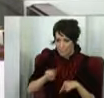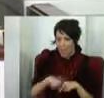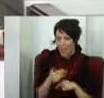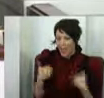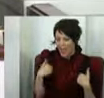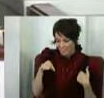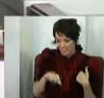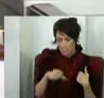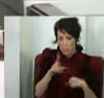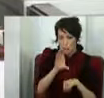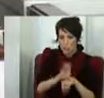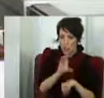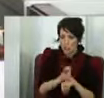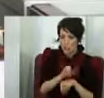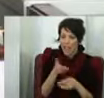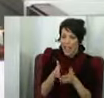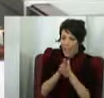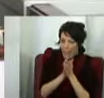this place, I would ask that you